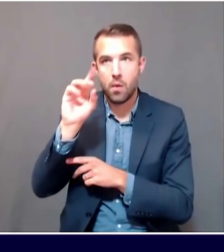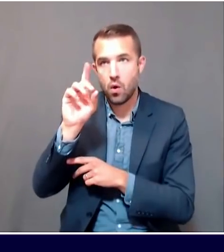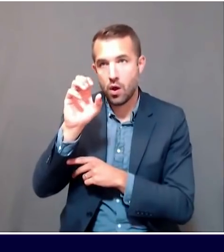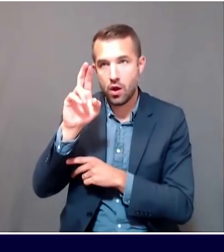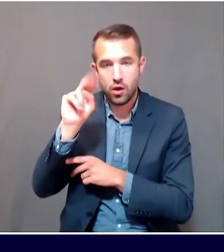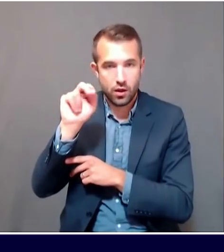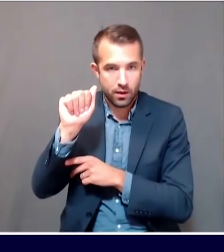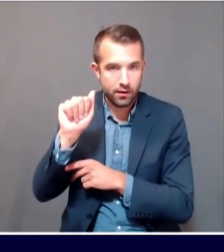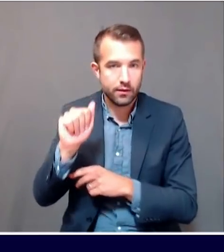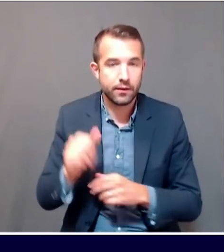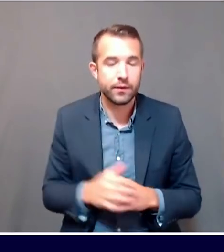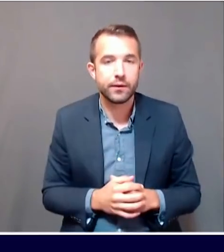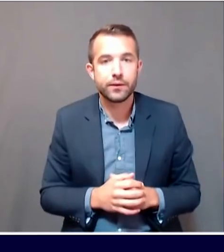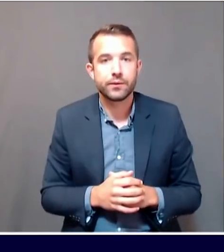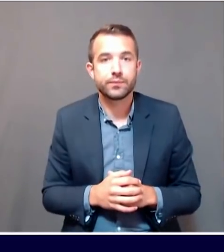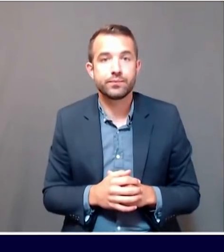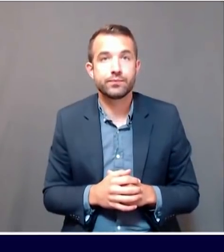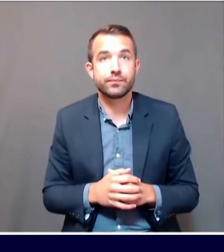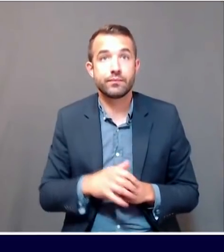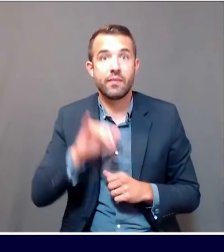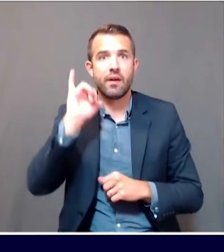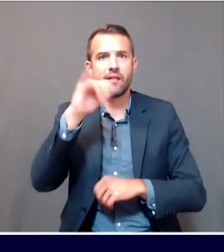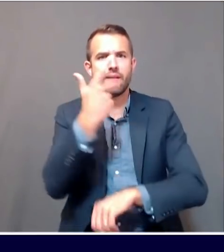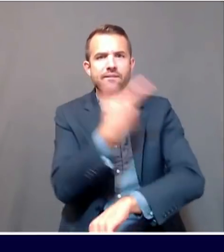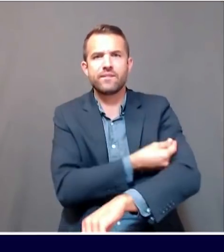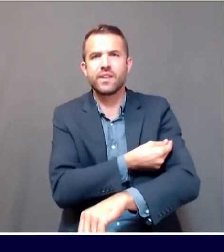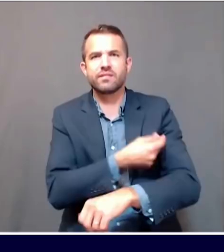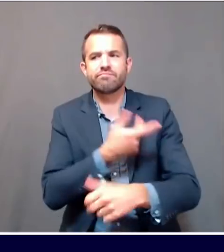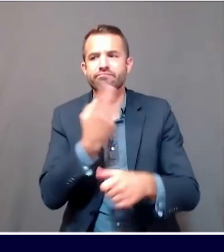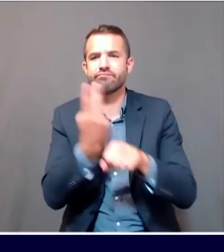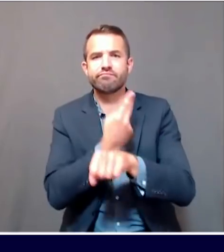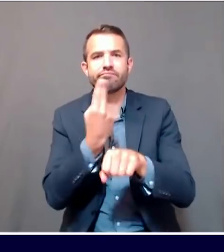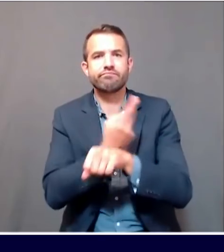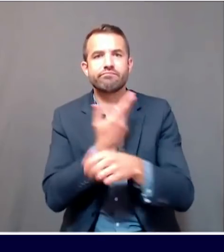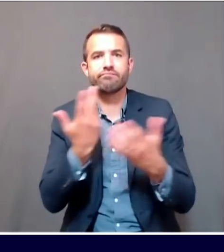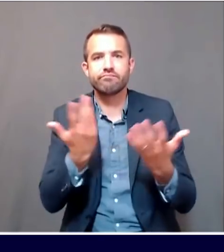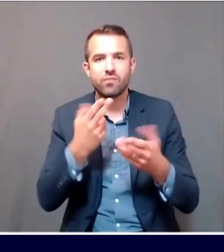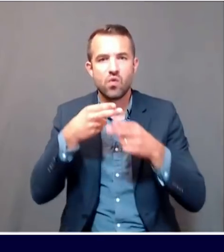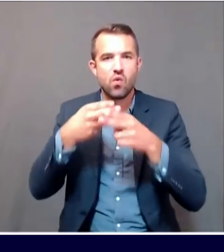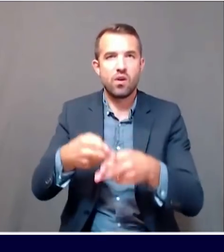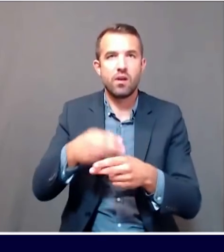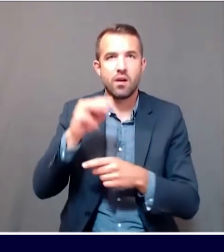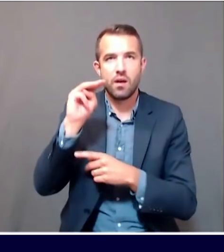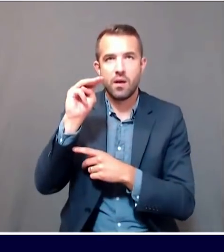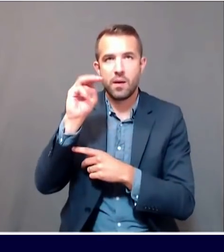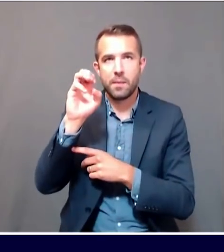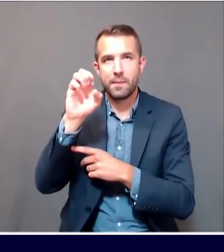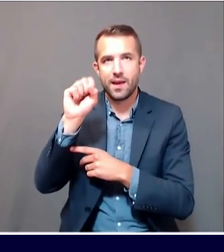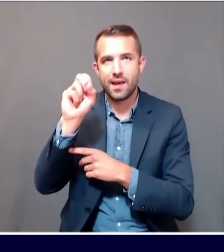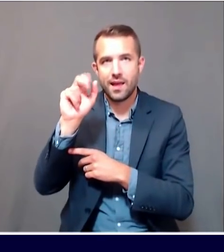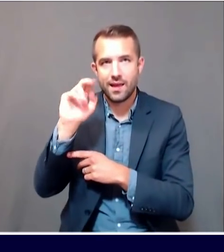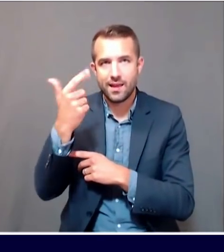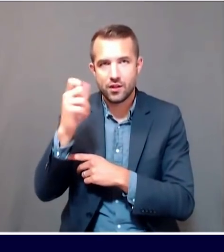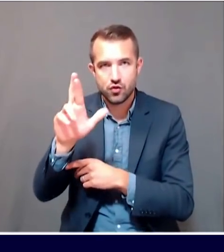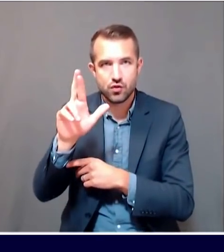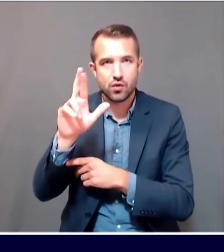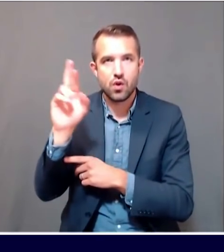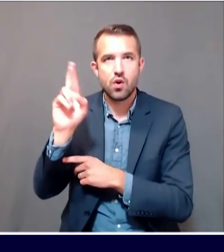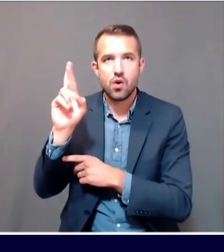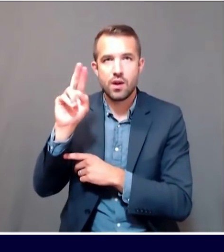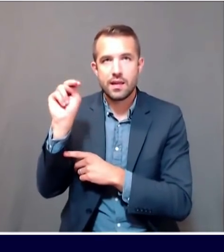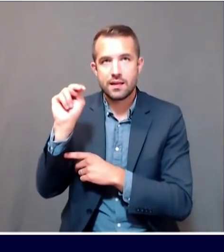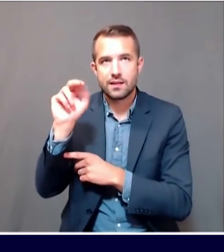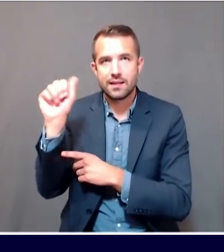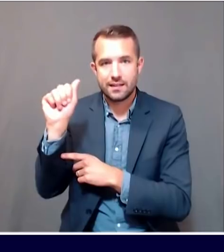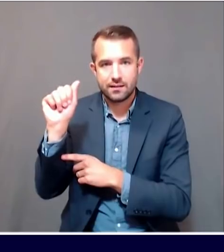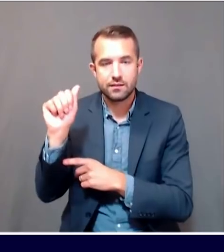is based on what is called messenger RNA, and that's used to produce viral proteins in the body.